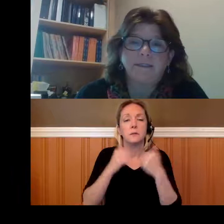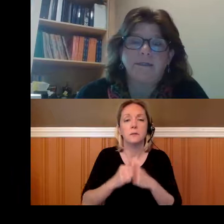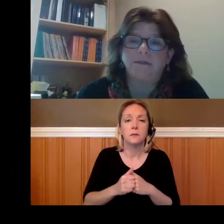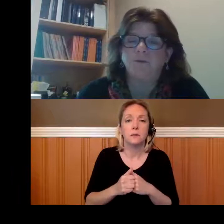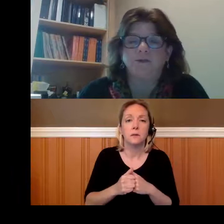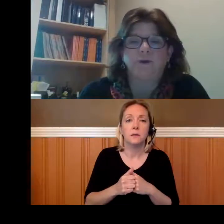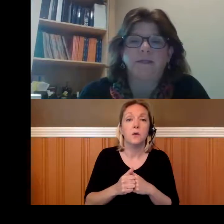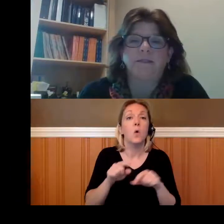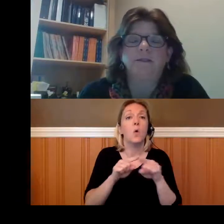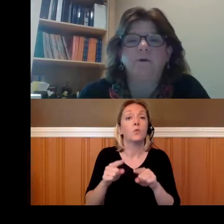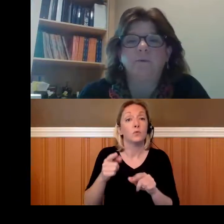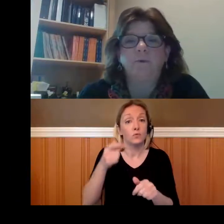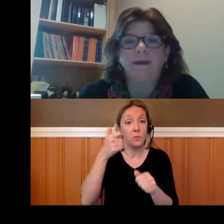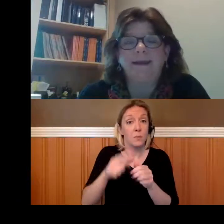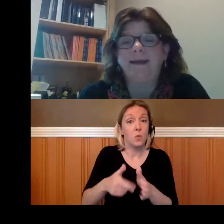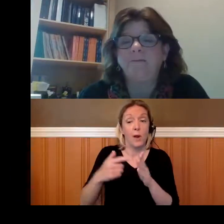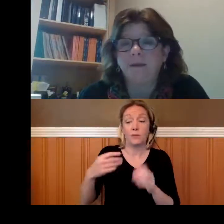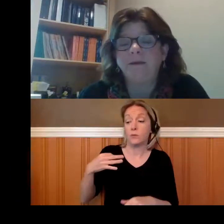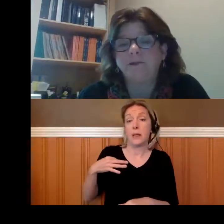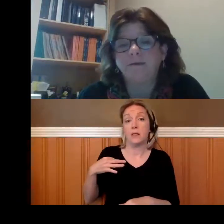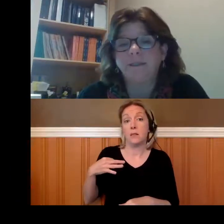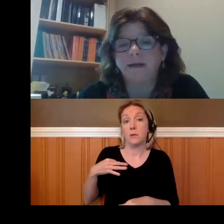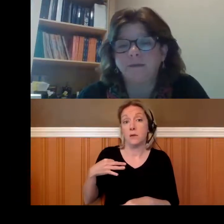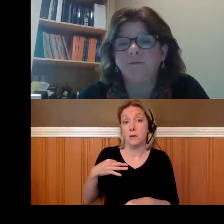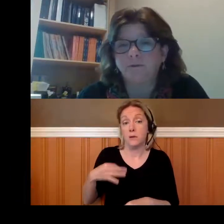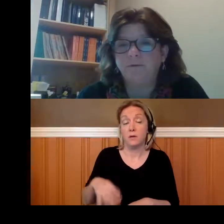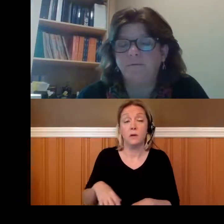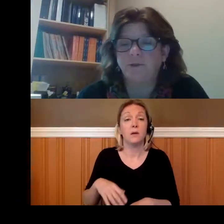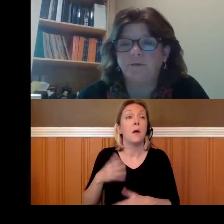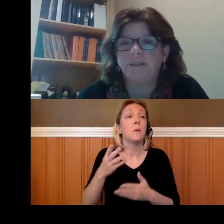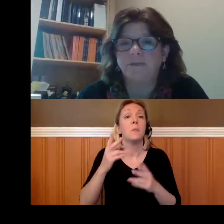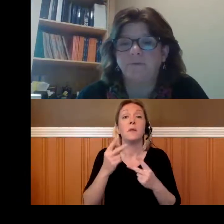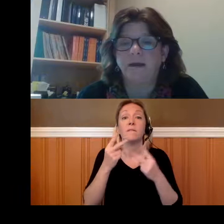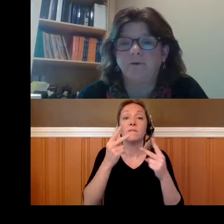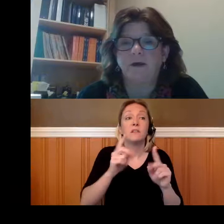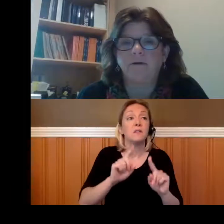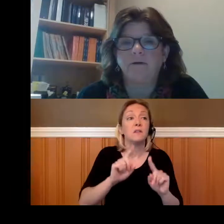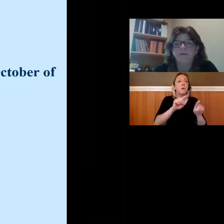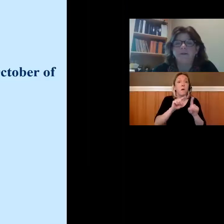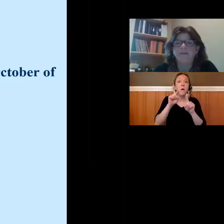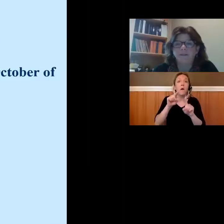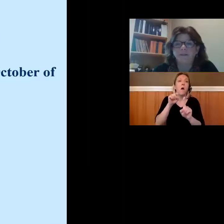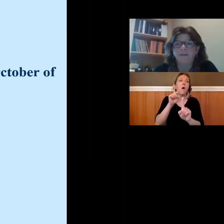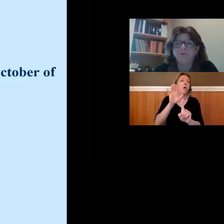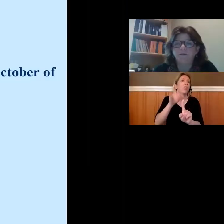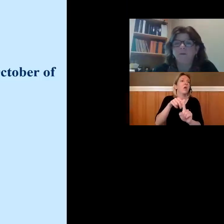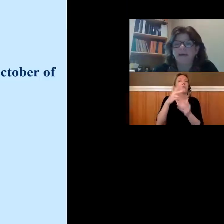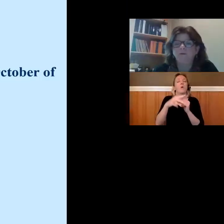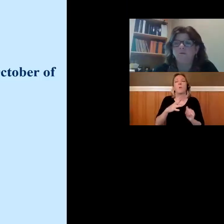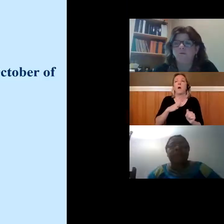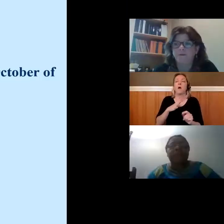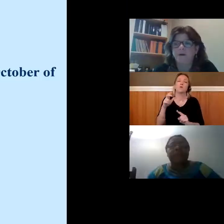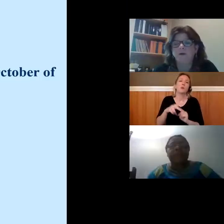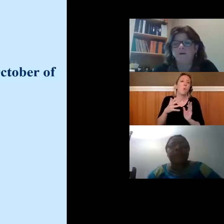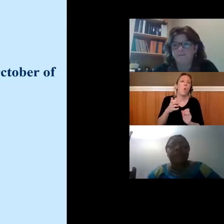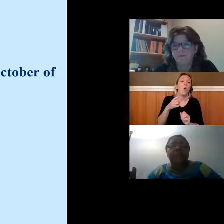is great, this is the one we want, and maybe your child's not eligible for services from that provider. So it's important that you visit all